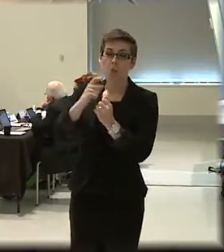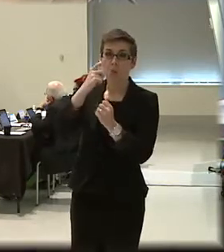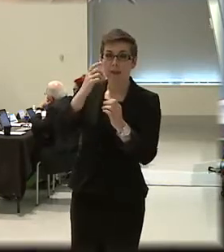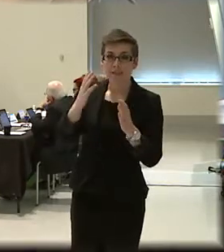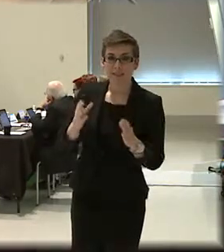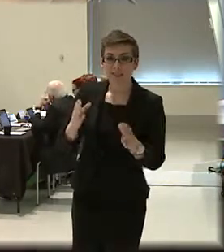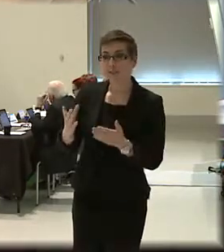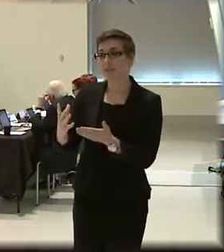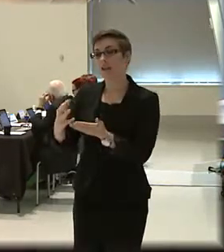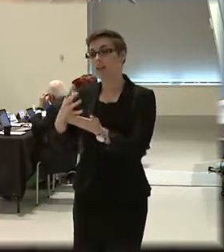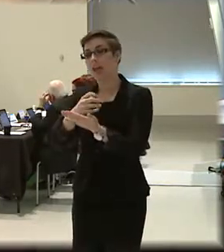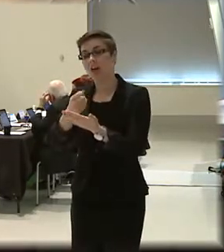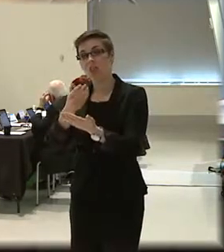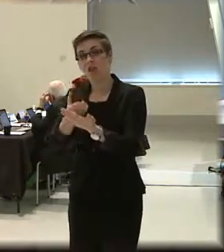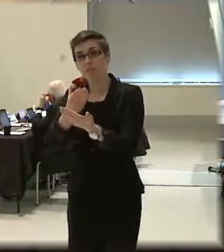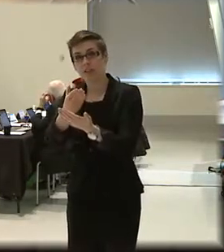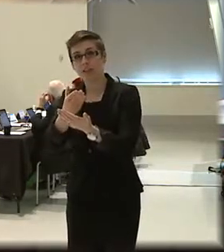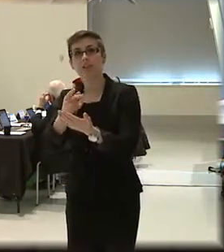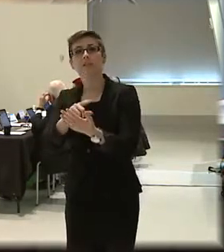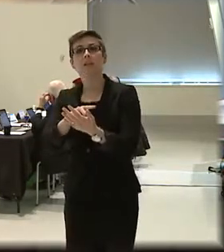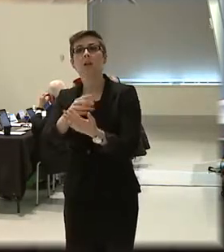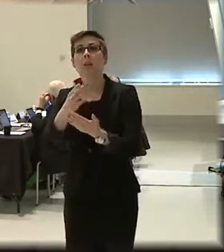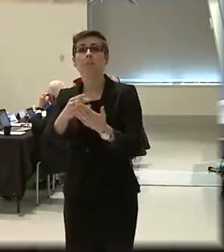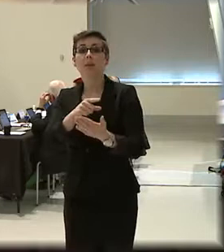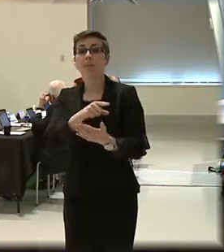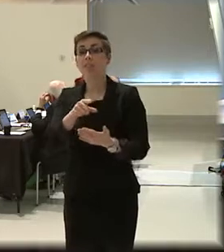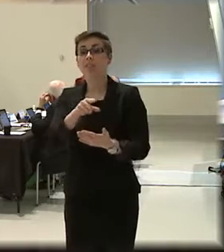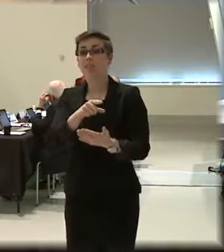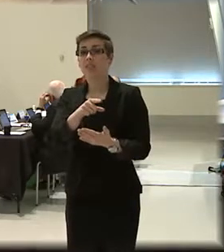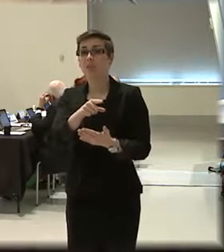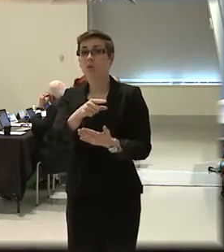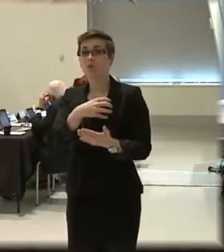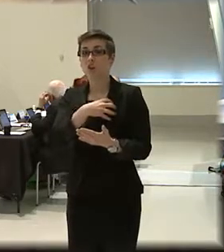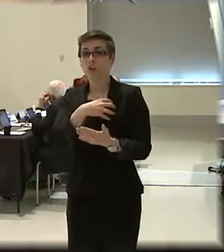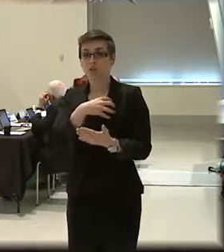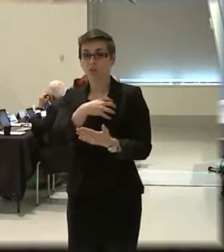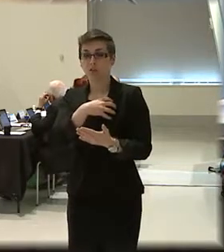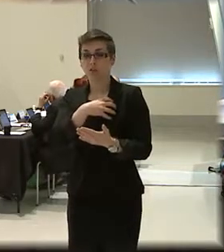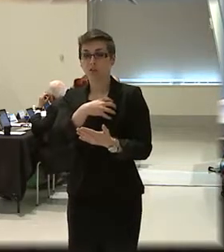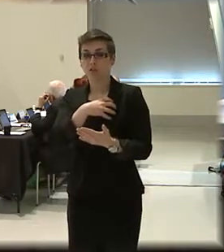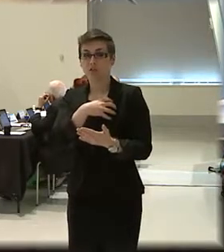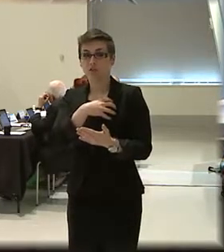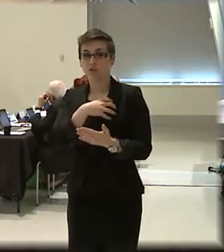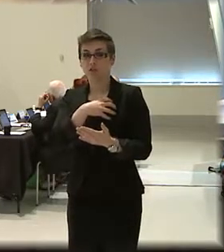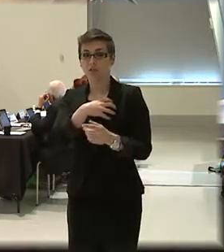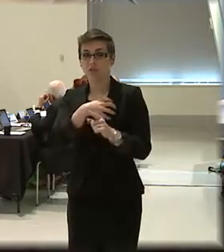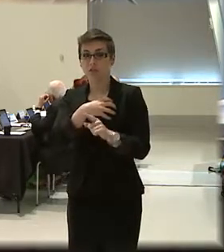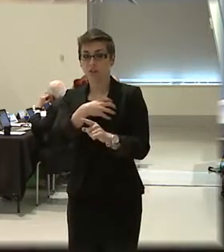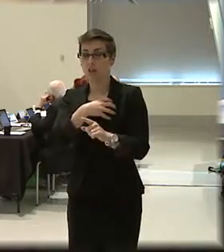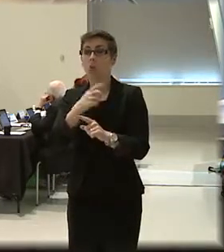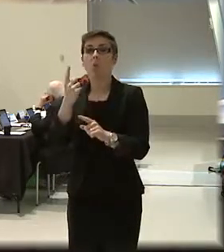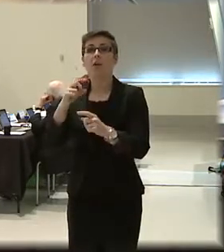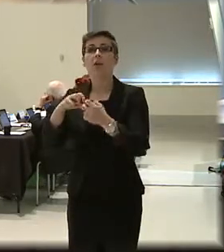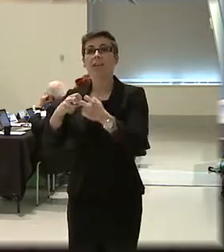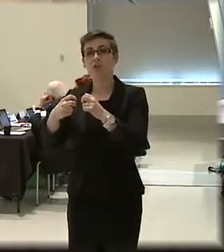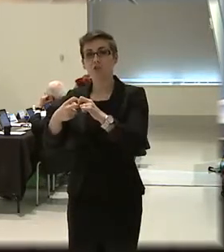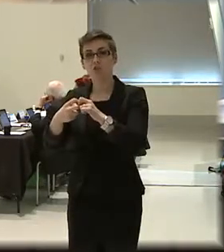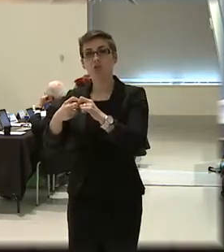evidence, not really being in a situation where that issue is going to be triggered in the same